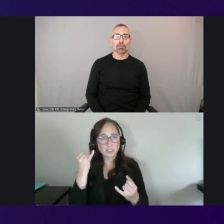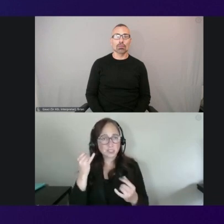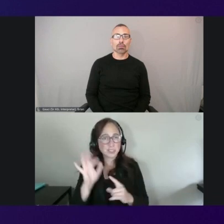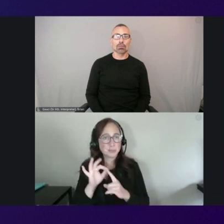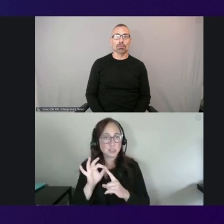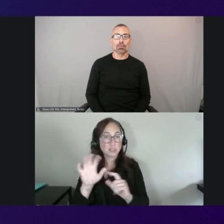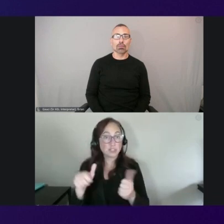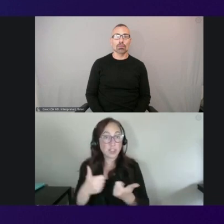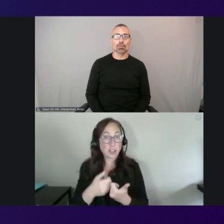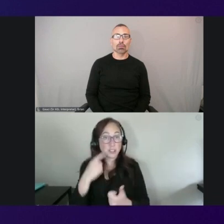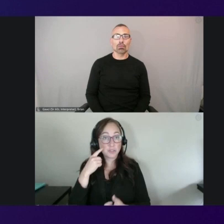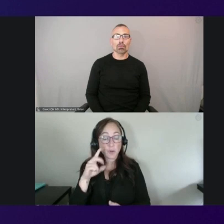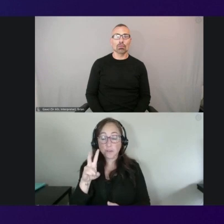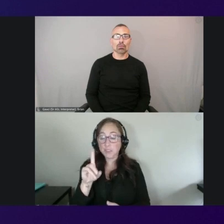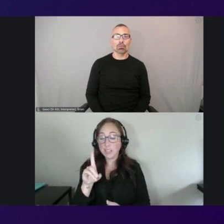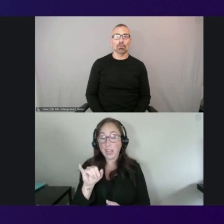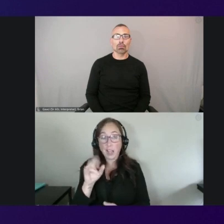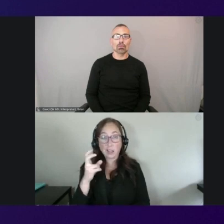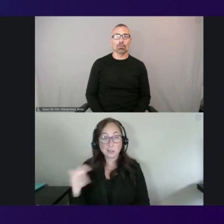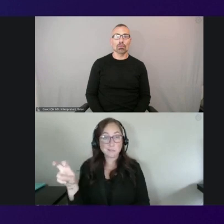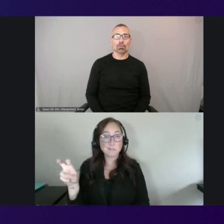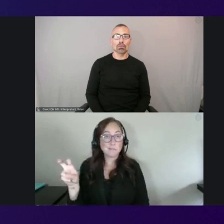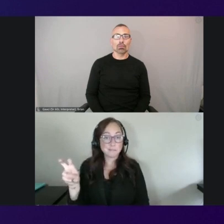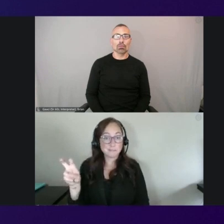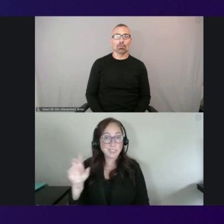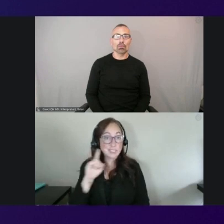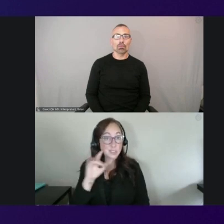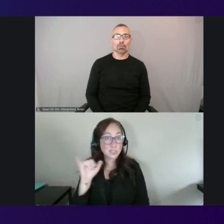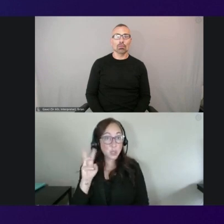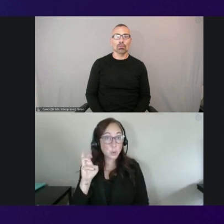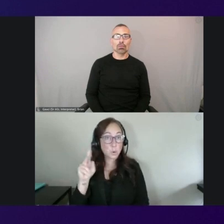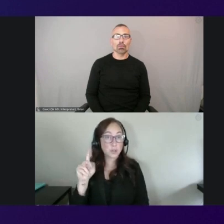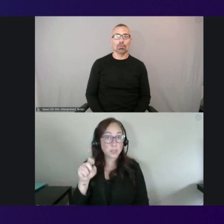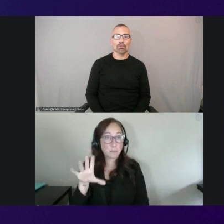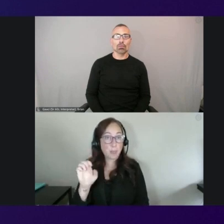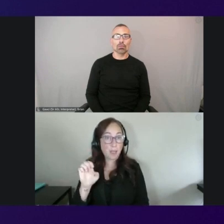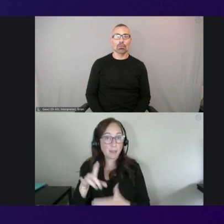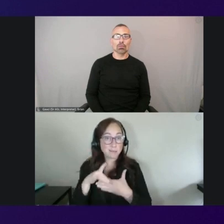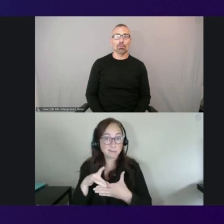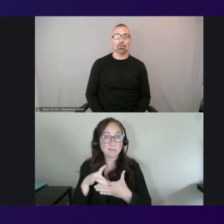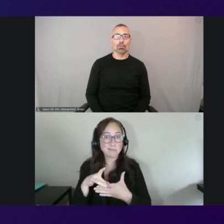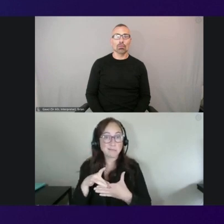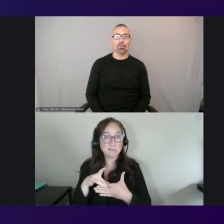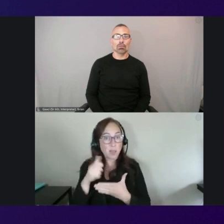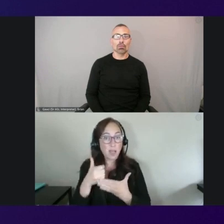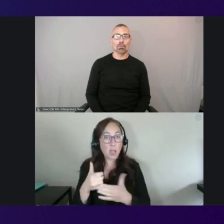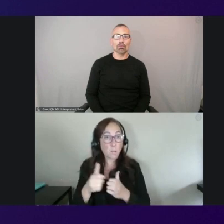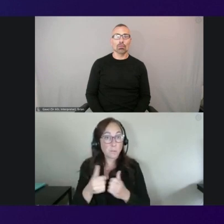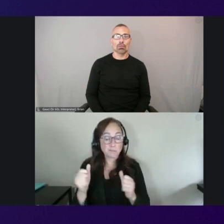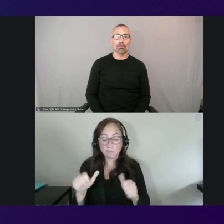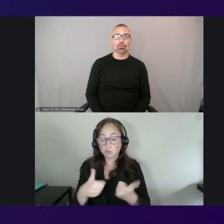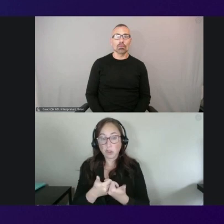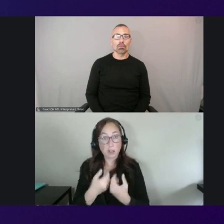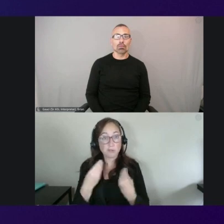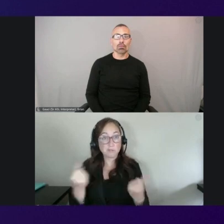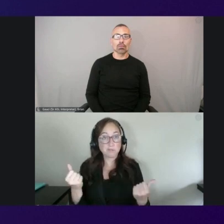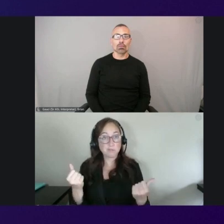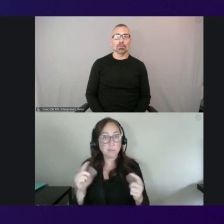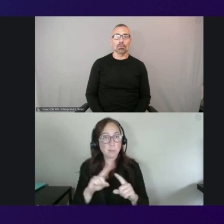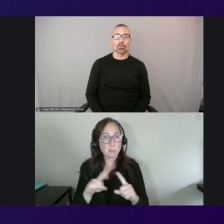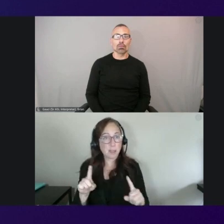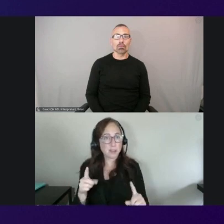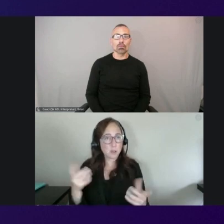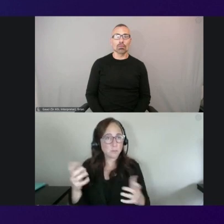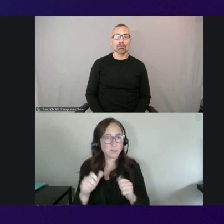VDI. And it sounds like Workspace's Core really helps with a lot of those challenges. But before we get into that, what are those